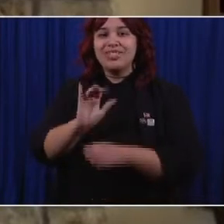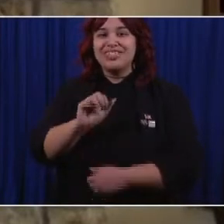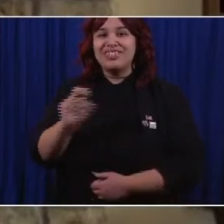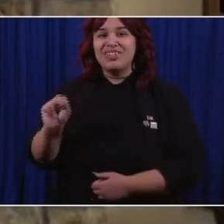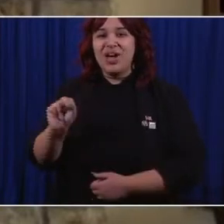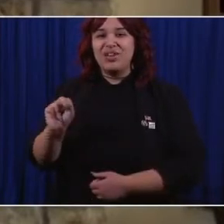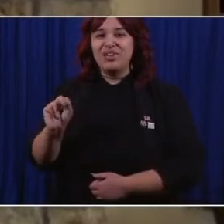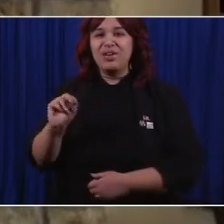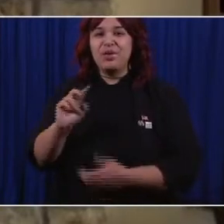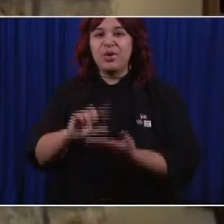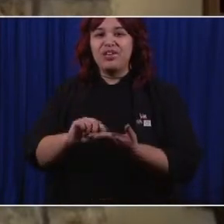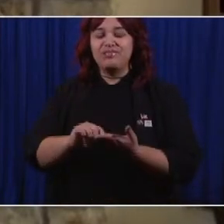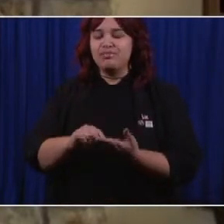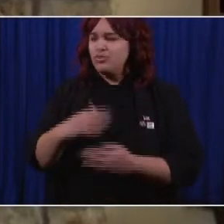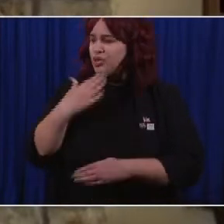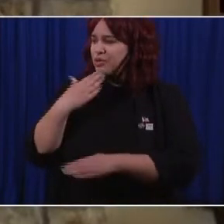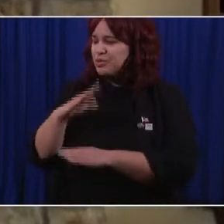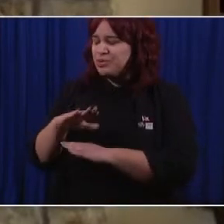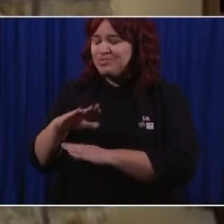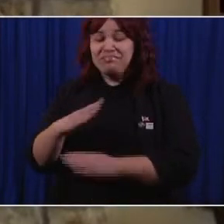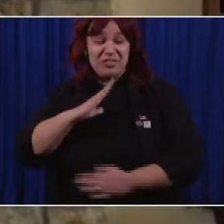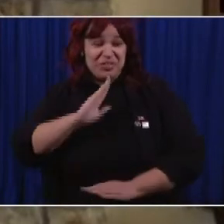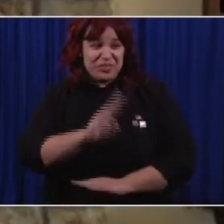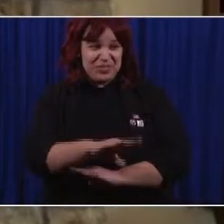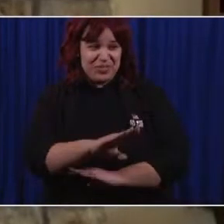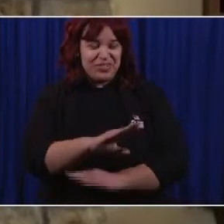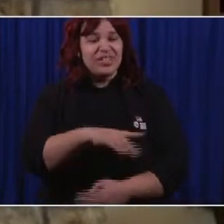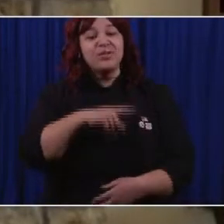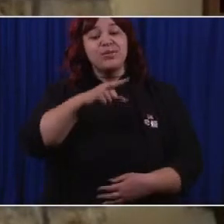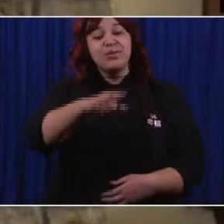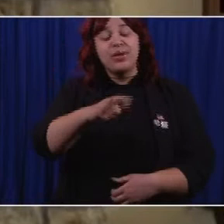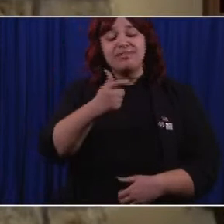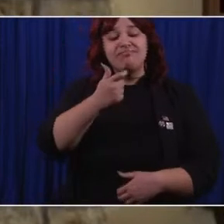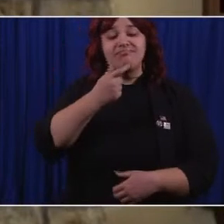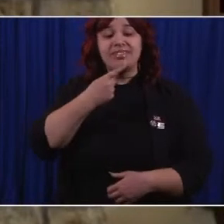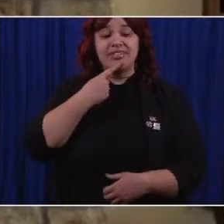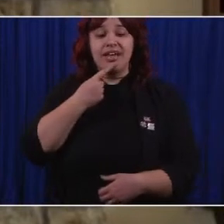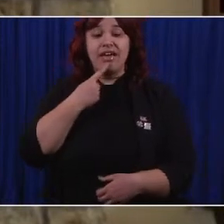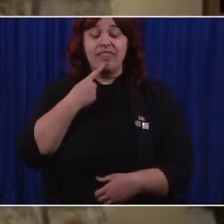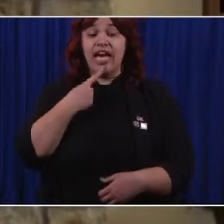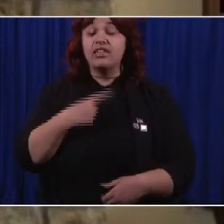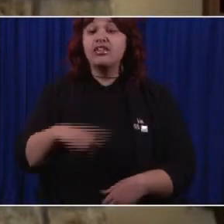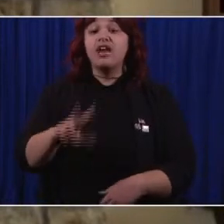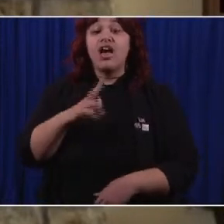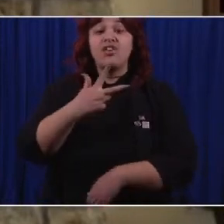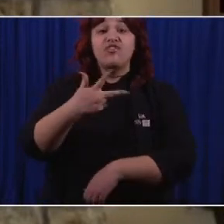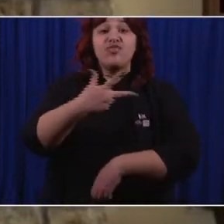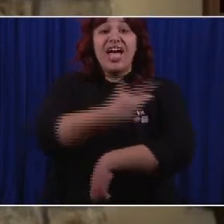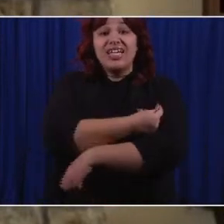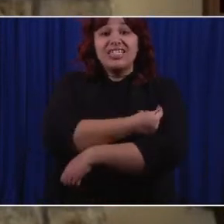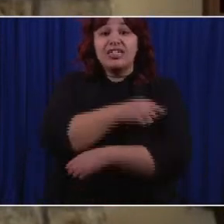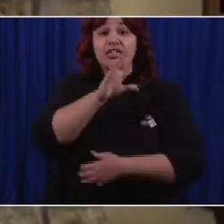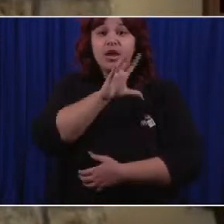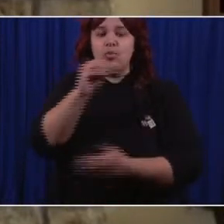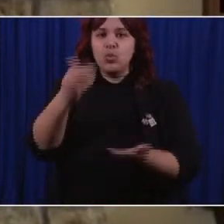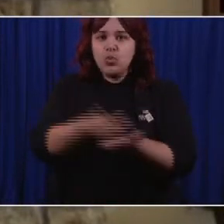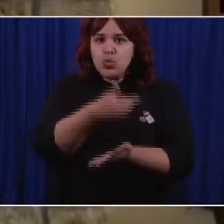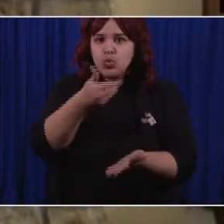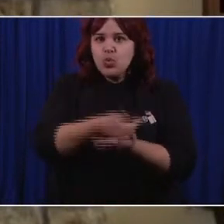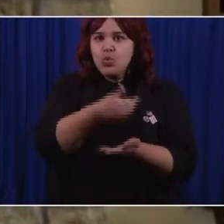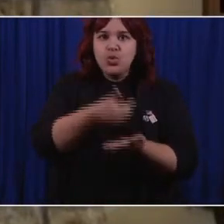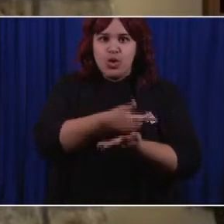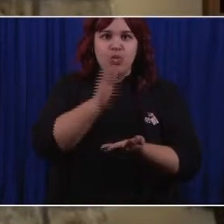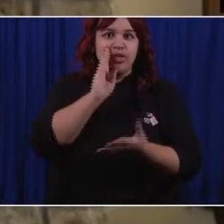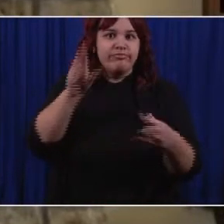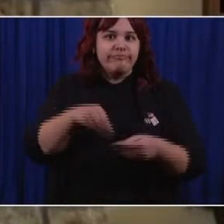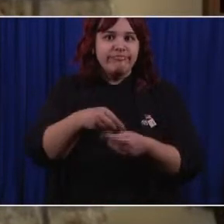afternoon. This Tuesday you mentioned there would be a new vaccine coming to Ohio. Which vaccine is that and how soon can we